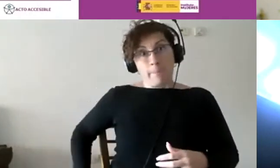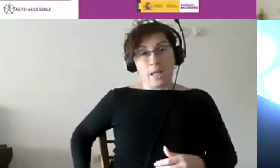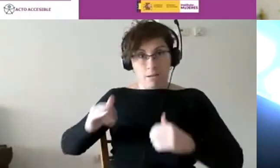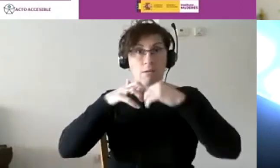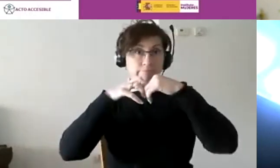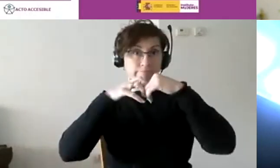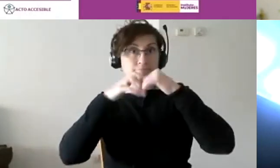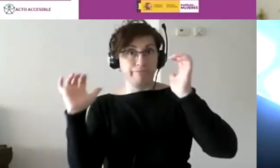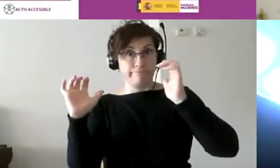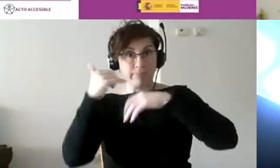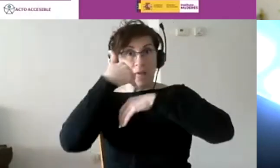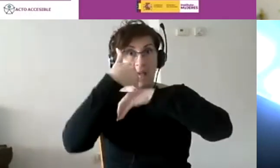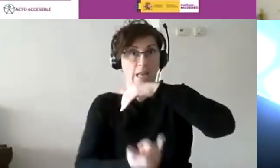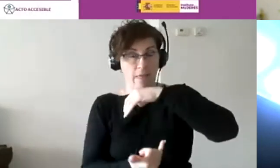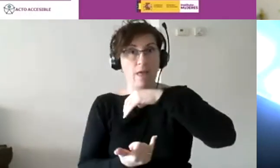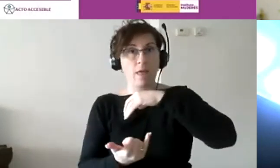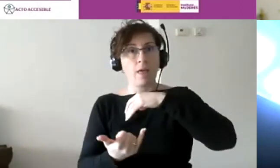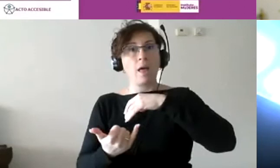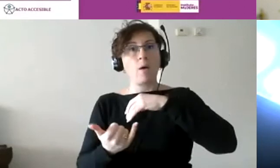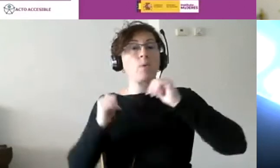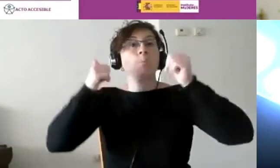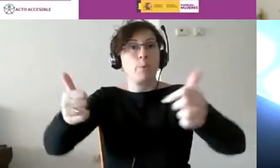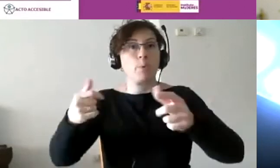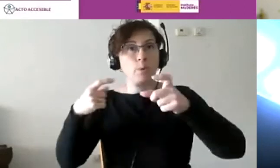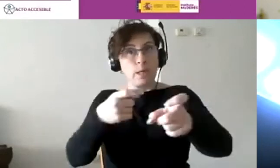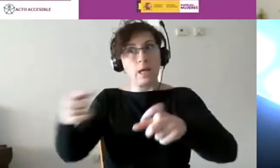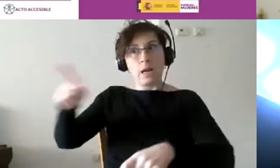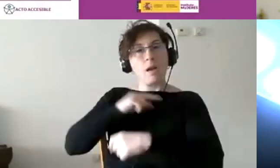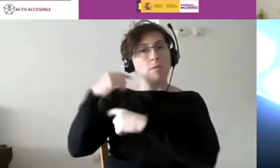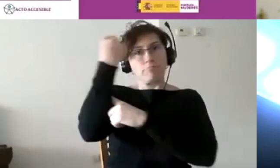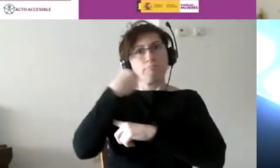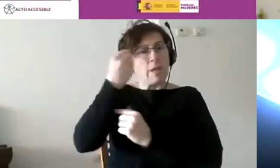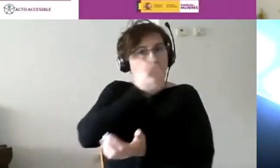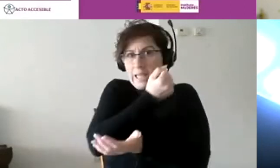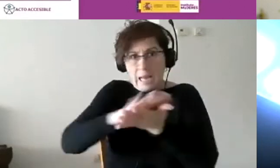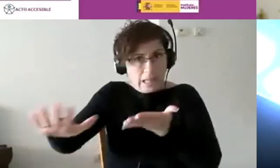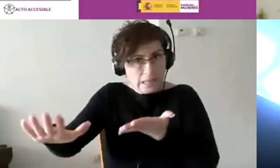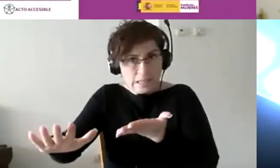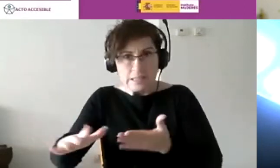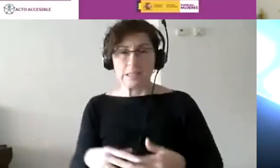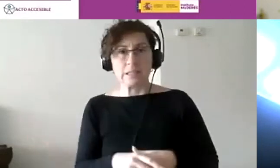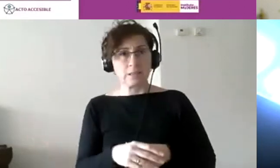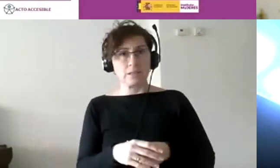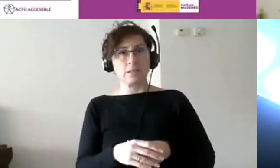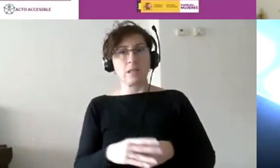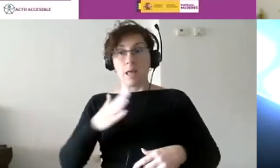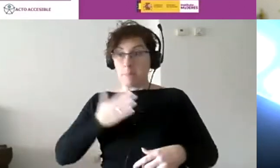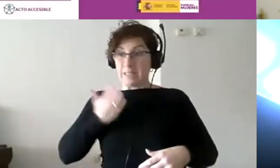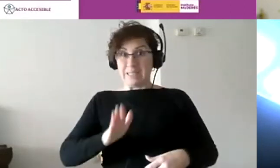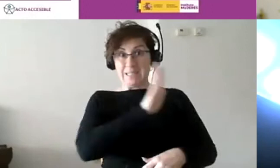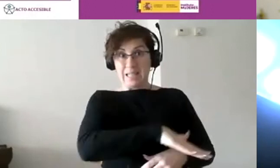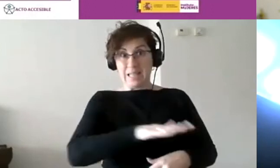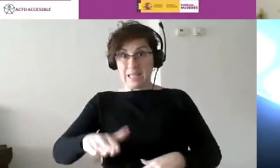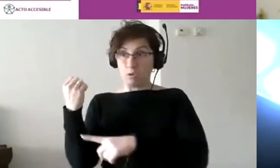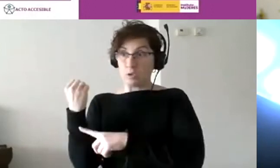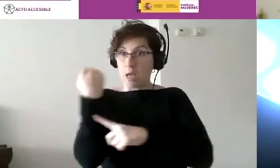They supported my child with my kids. I have 2 kids, 4 and 6 years old. And they gave to every